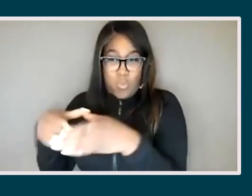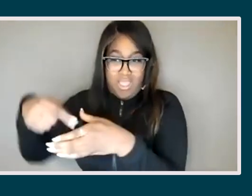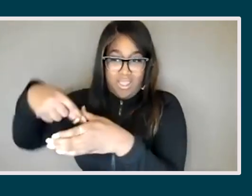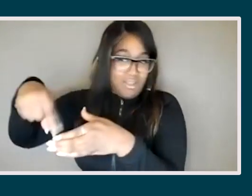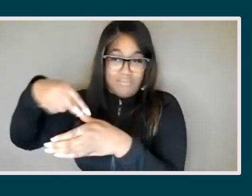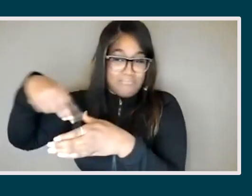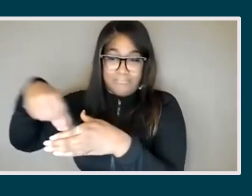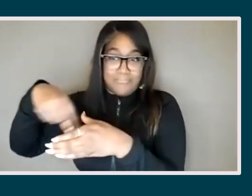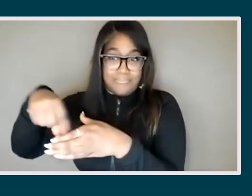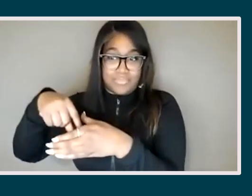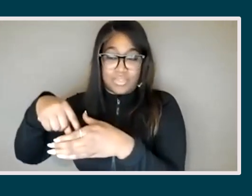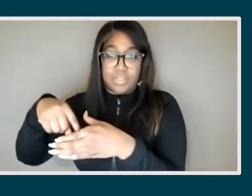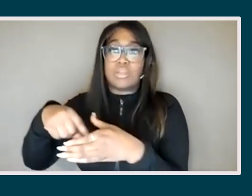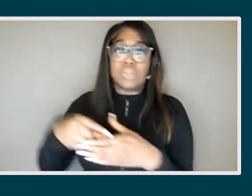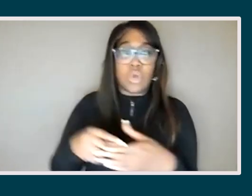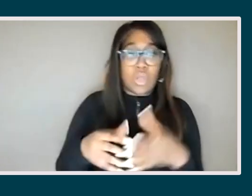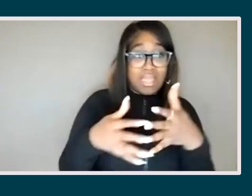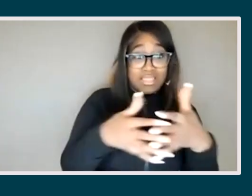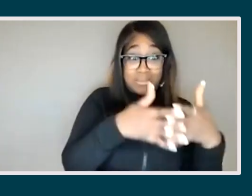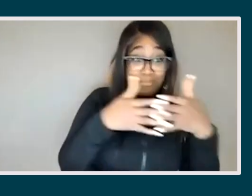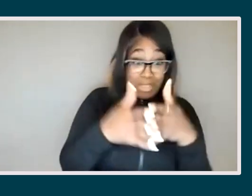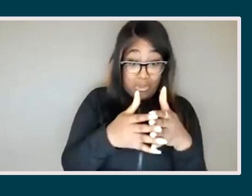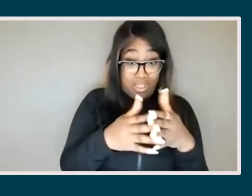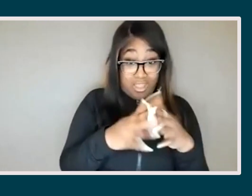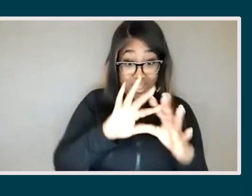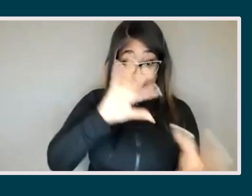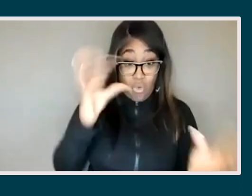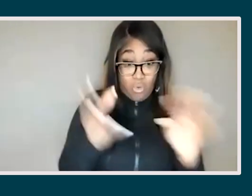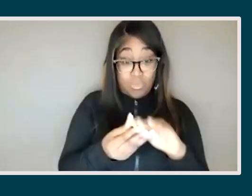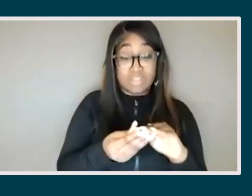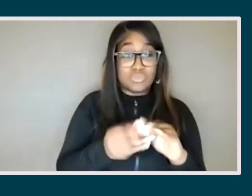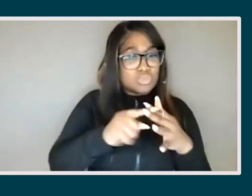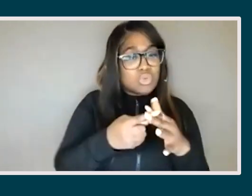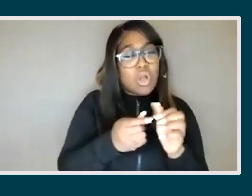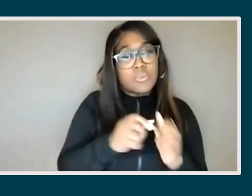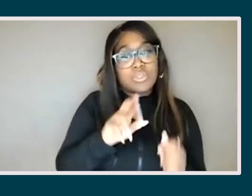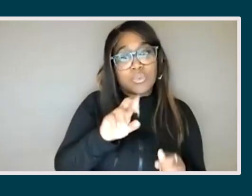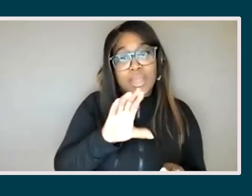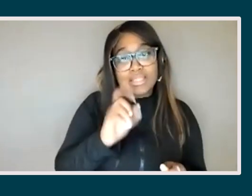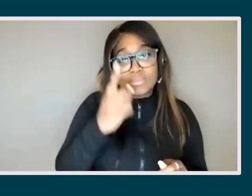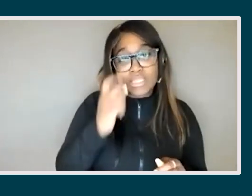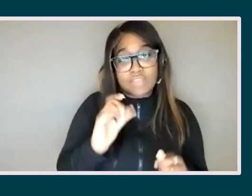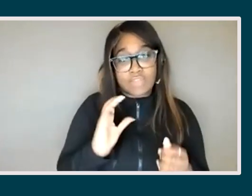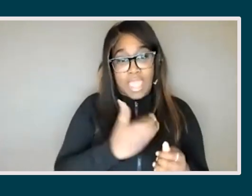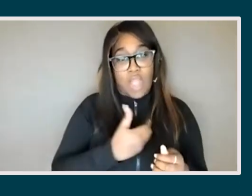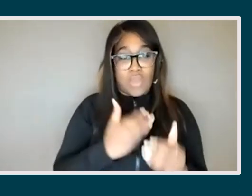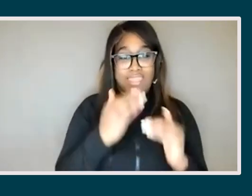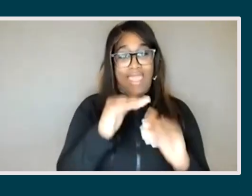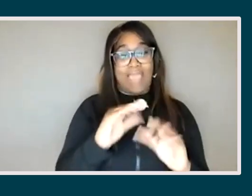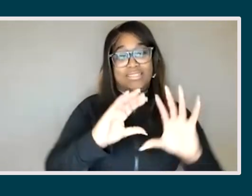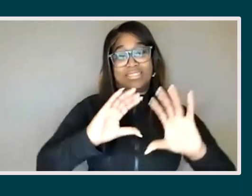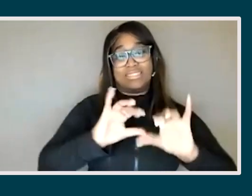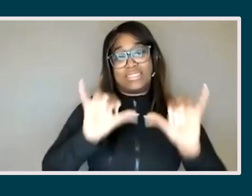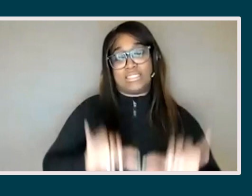understandably, within the context of the United States of America, we're going to start with race because our caste system is built upon race.